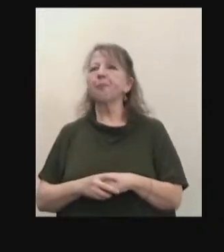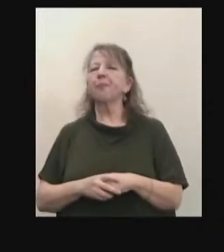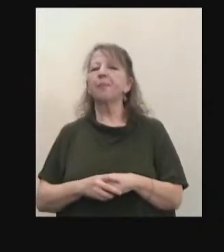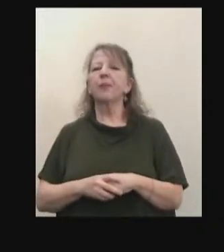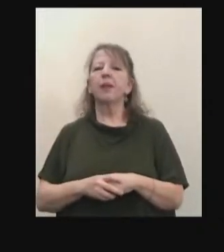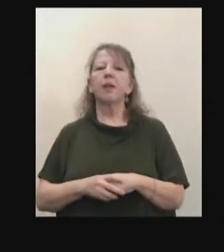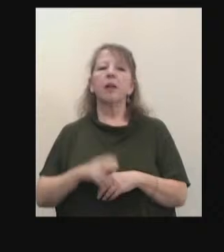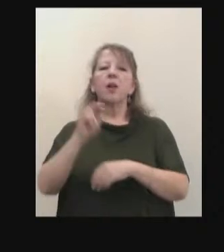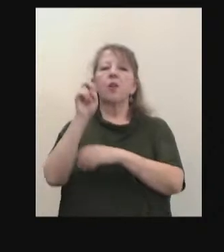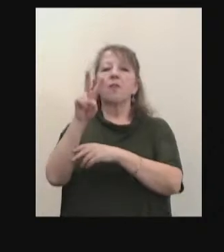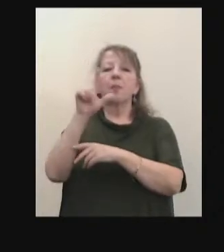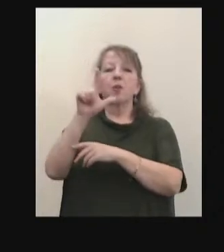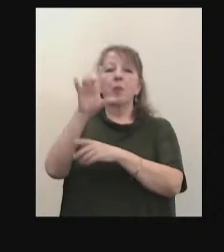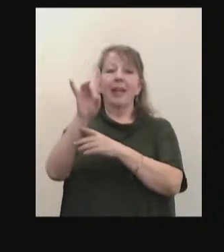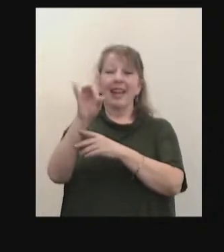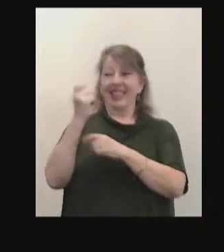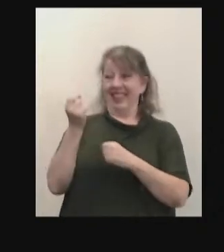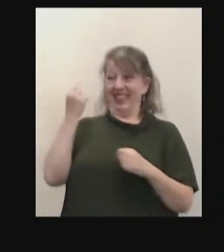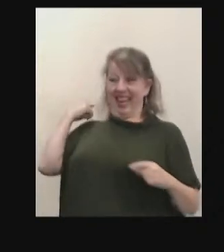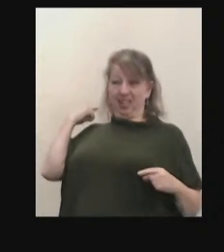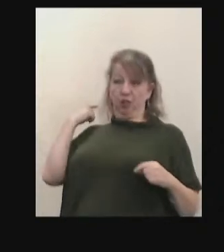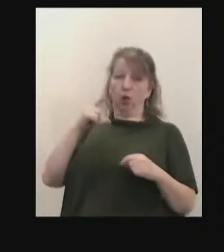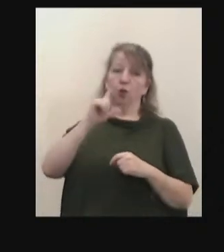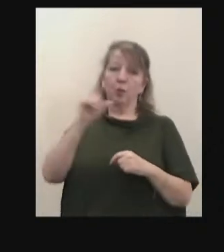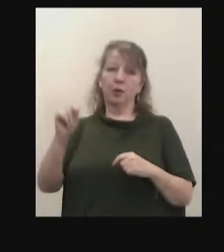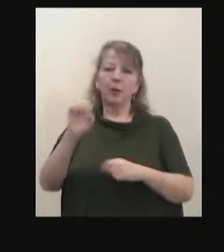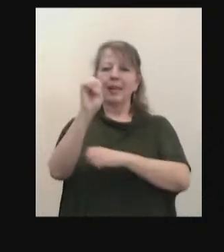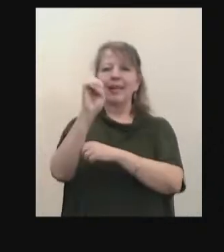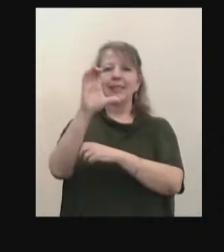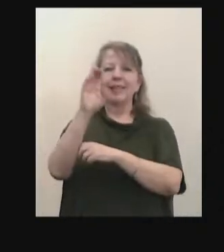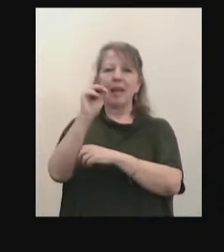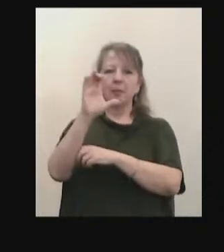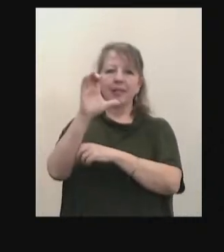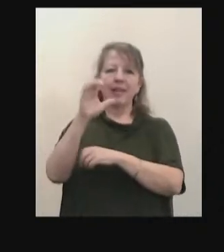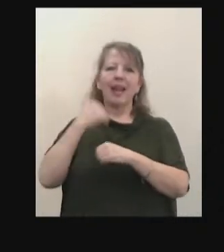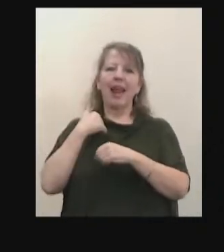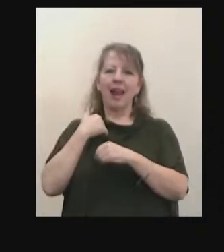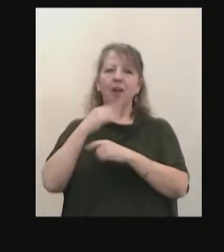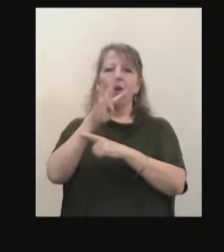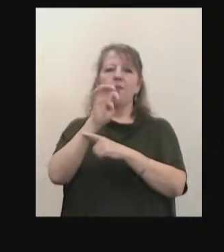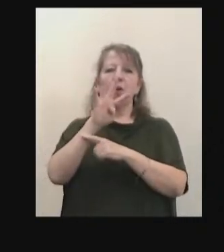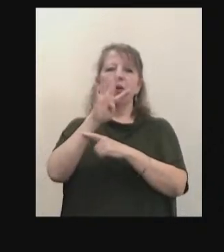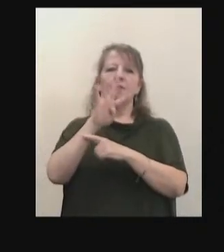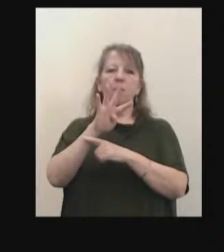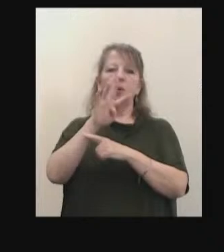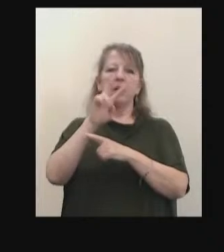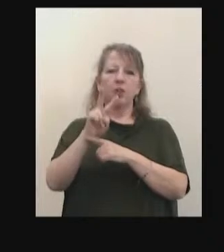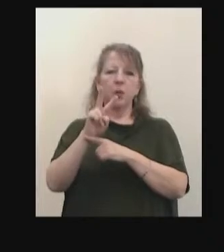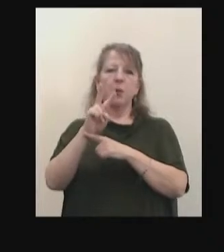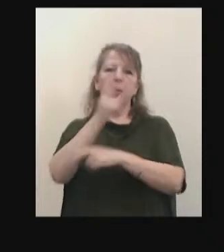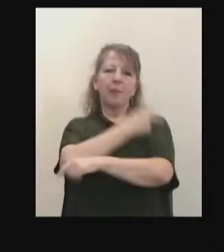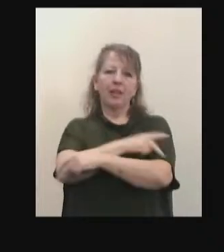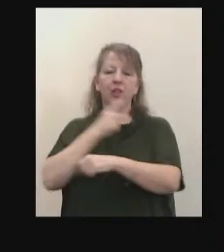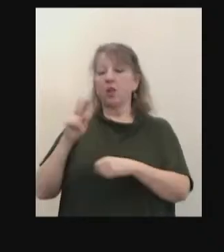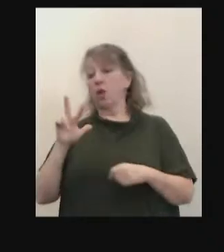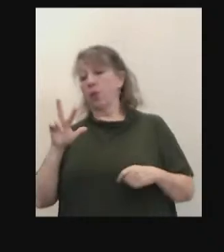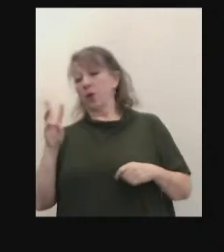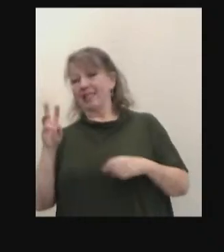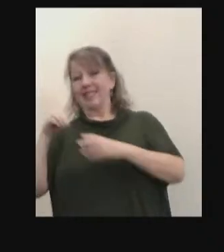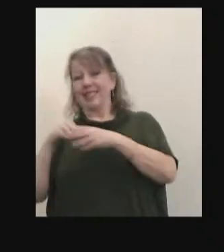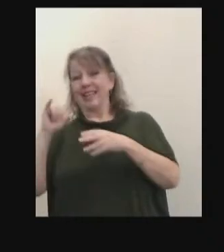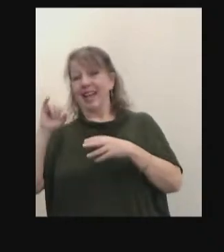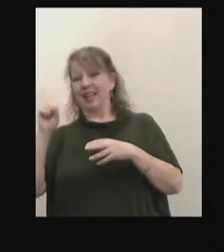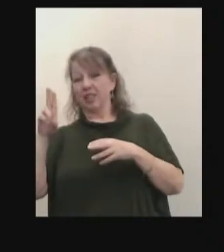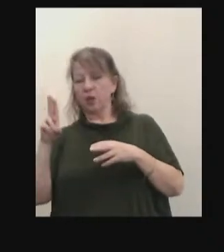November 28, 2020, ECMC had 442 patients, 36 in the ICU. Not all of them were